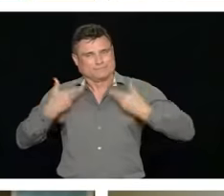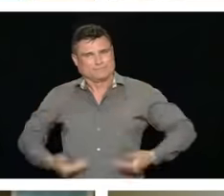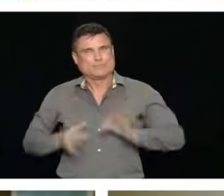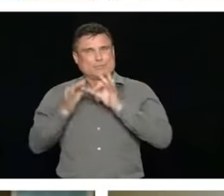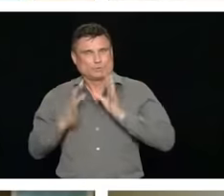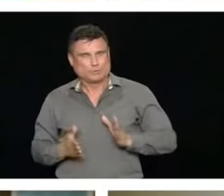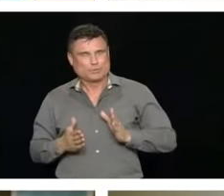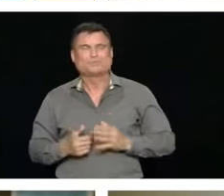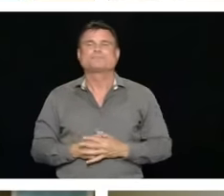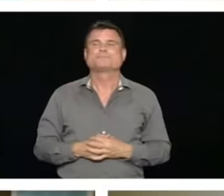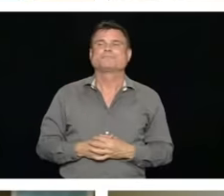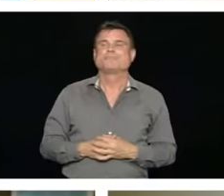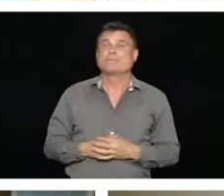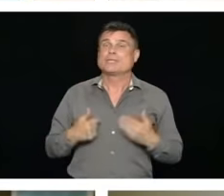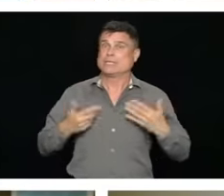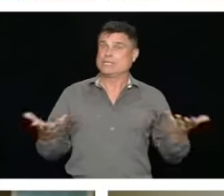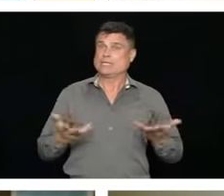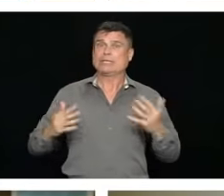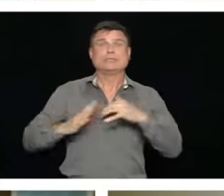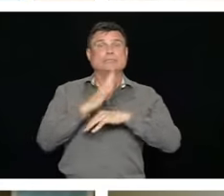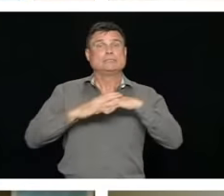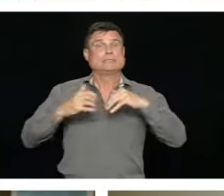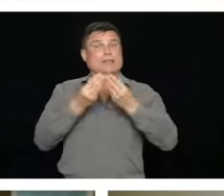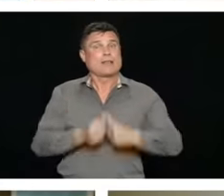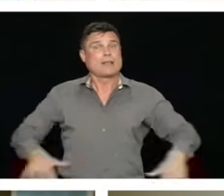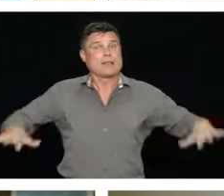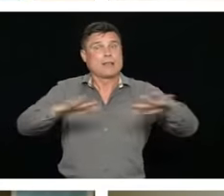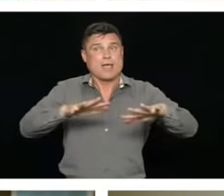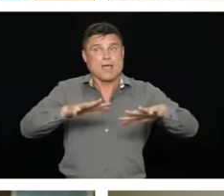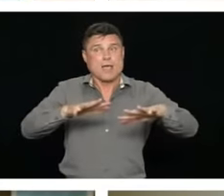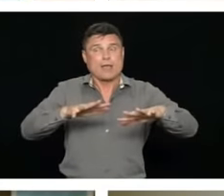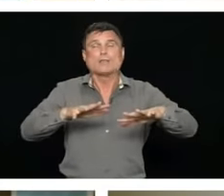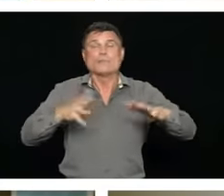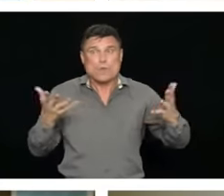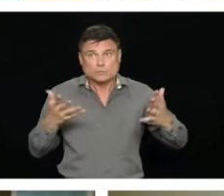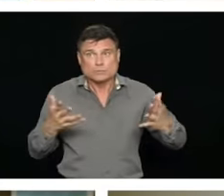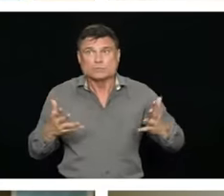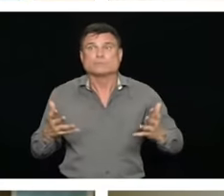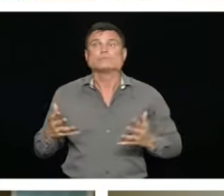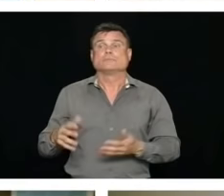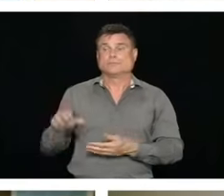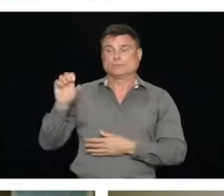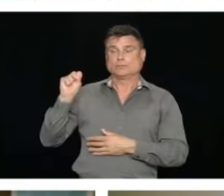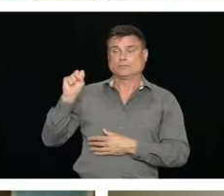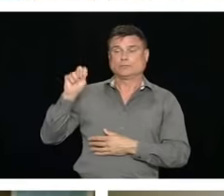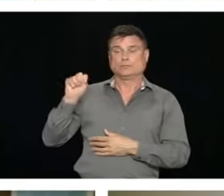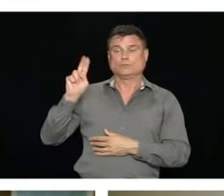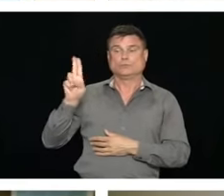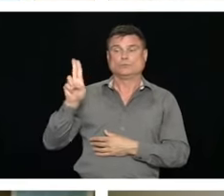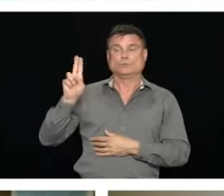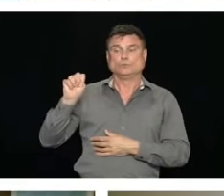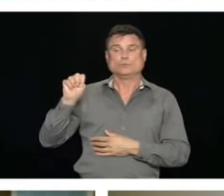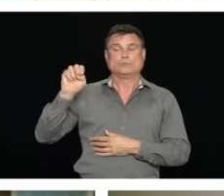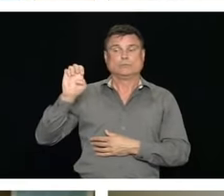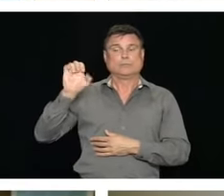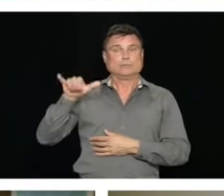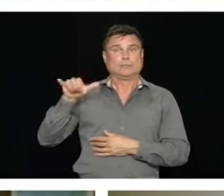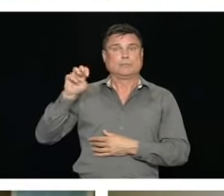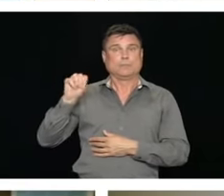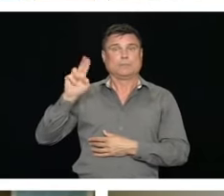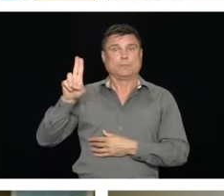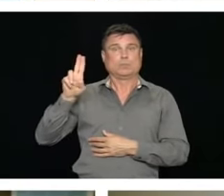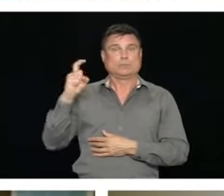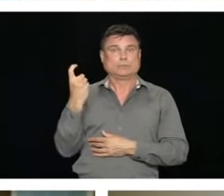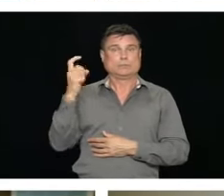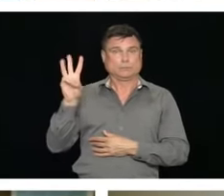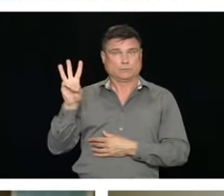of the Nunemo First Nation, and I'm glad to have a chance to talk to everyone about what boards of education are doing to move to a partial